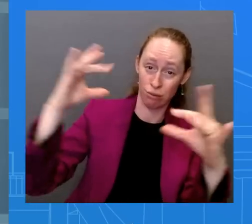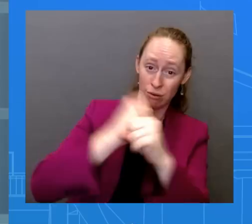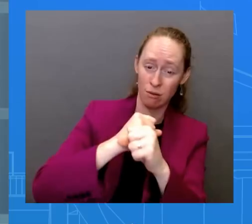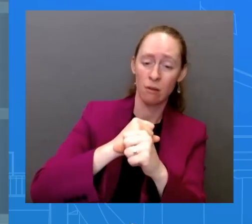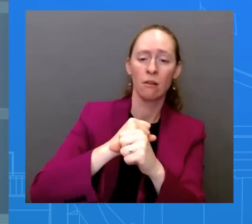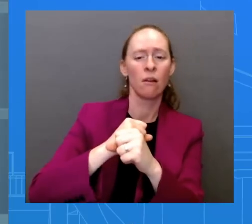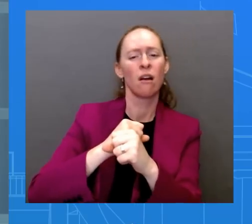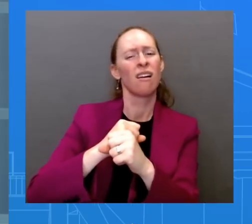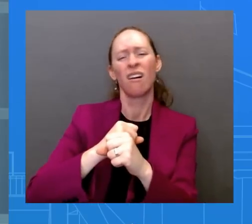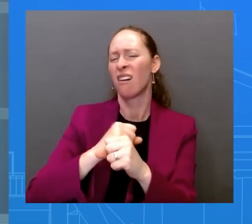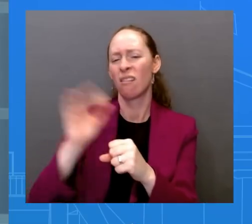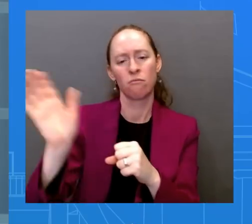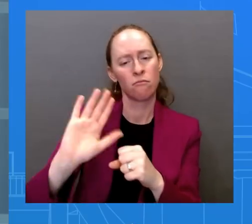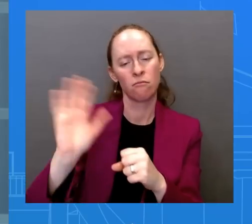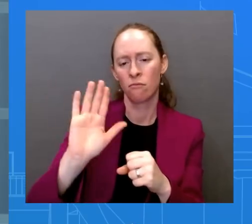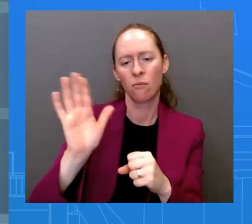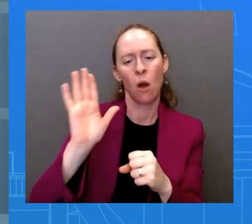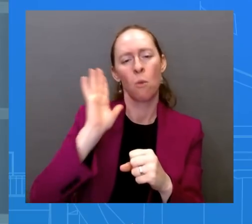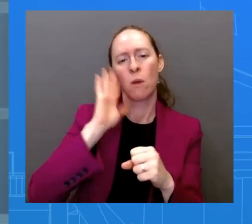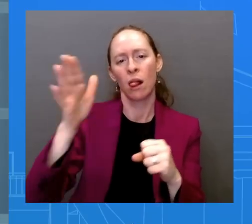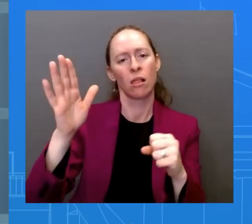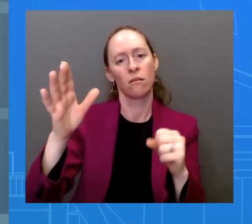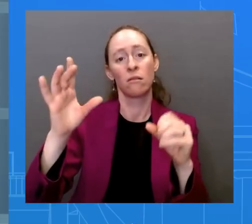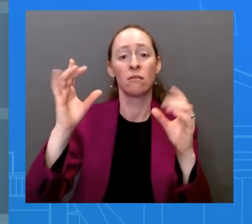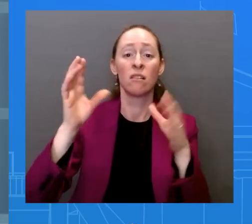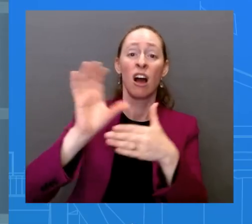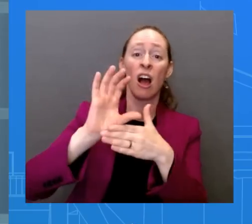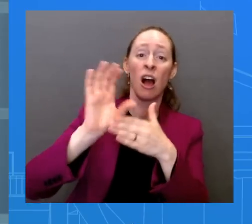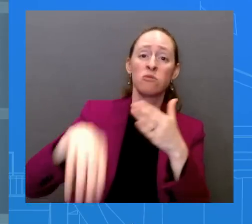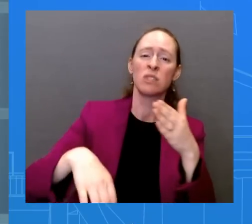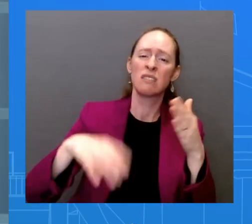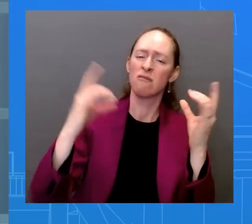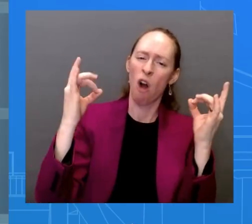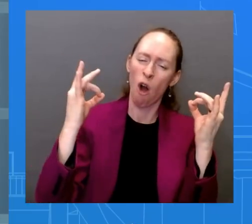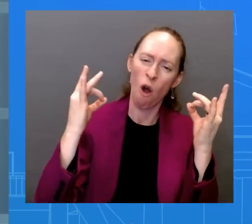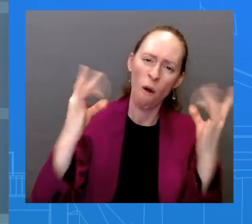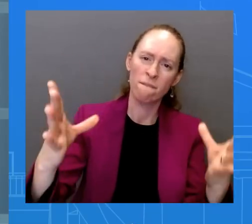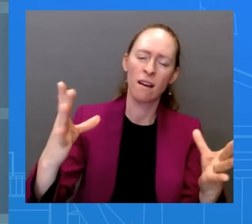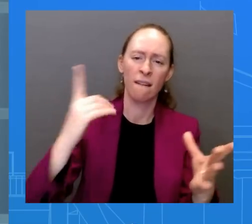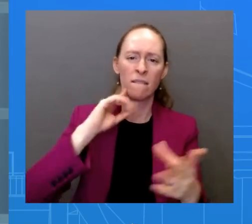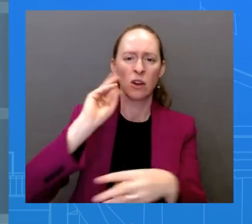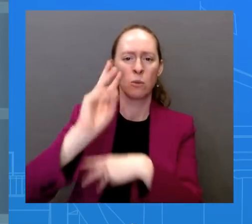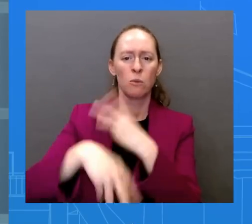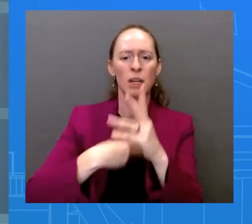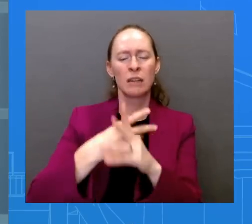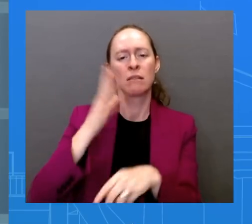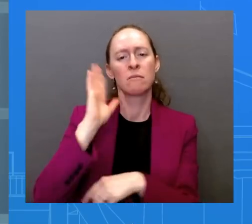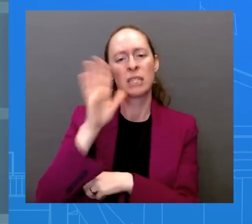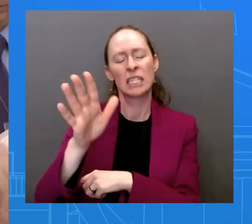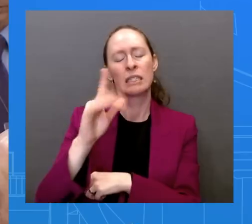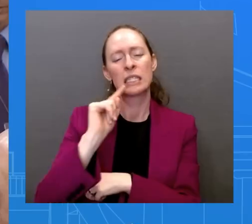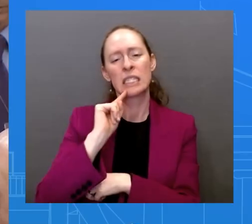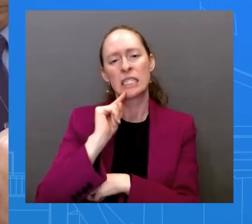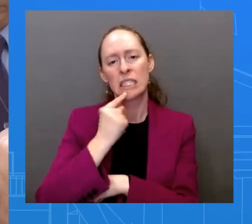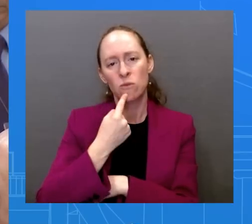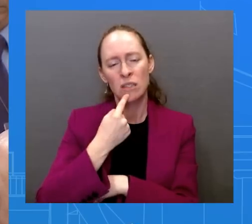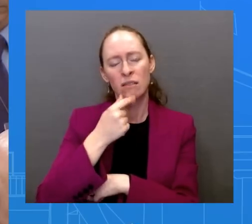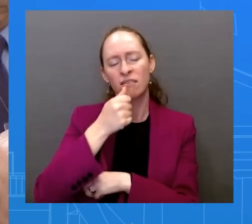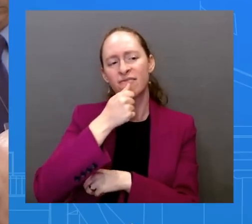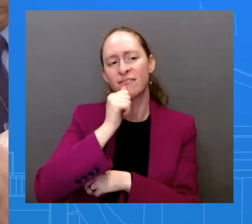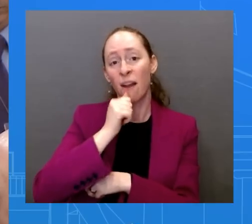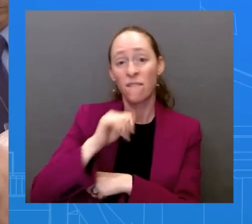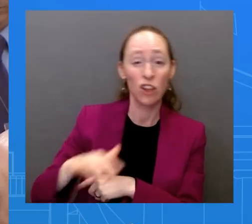would be disastrous for the world and would entail severe consequences. Well, and regarding these catastrophic consequences